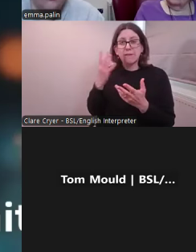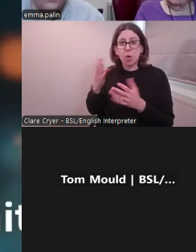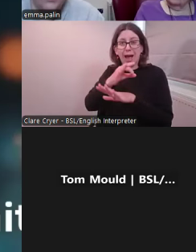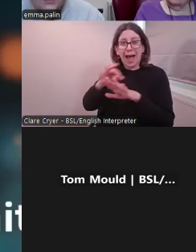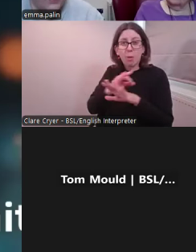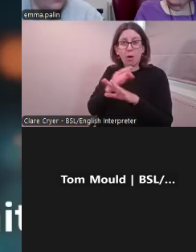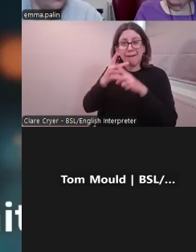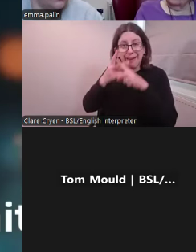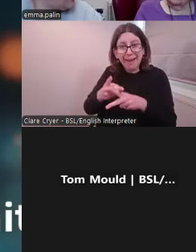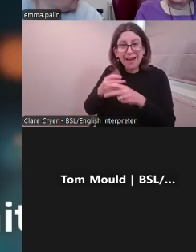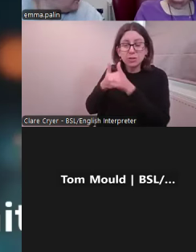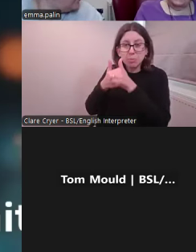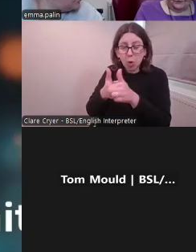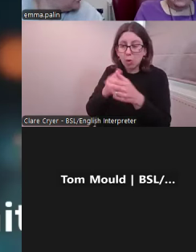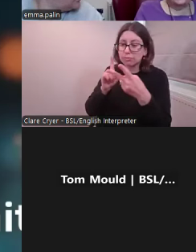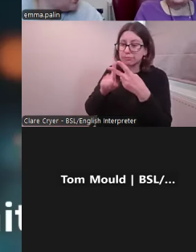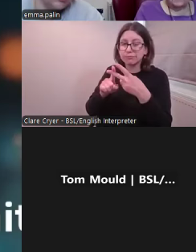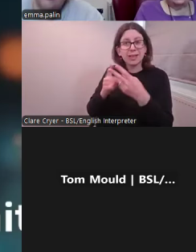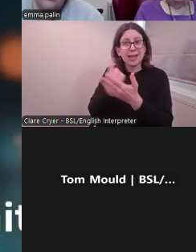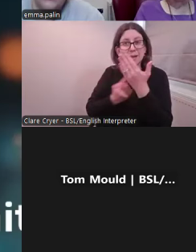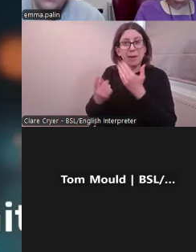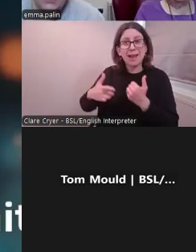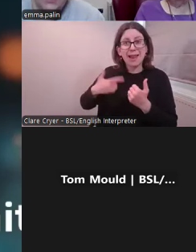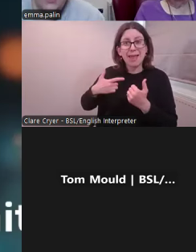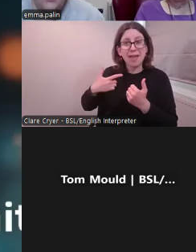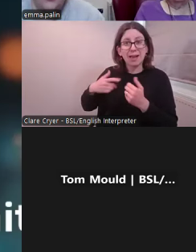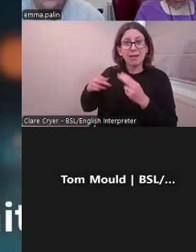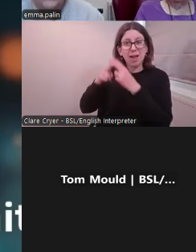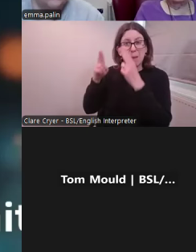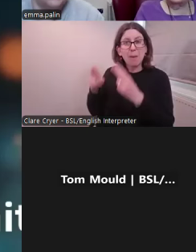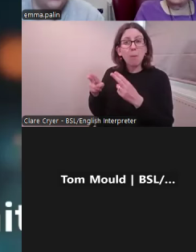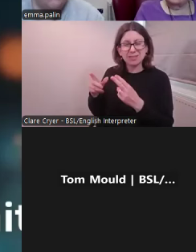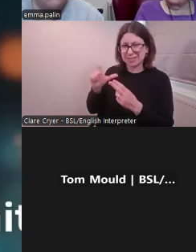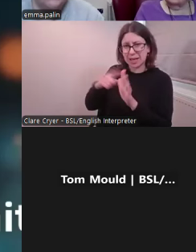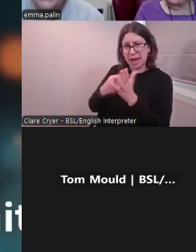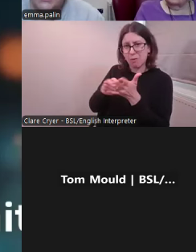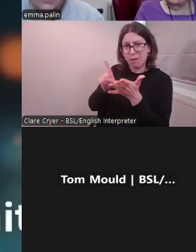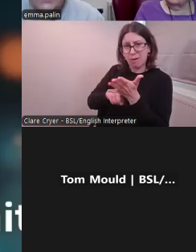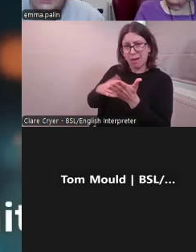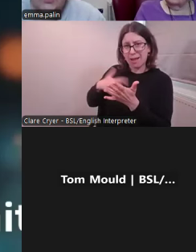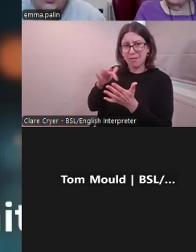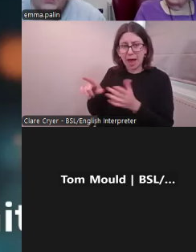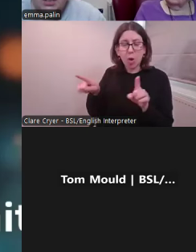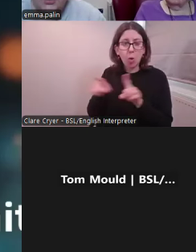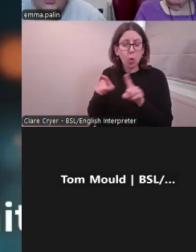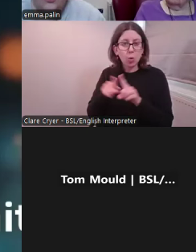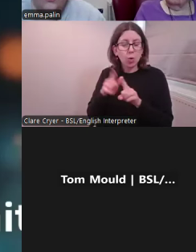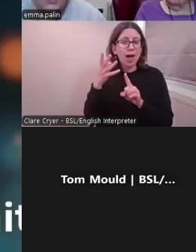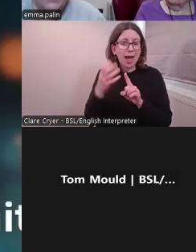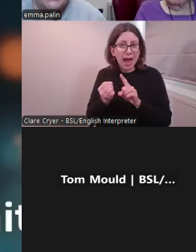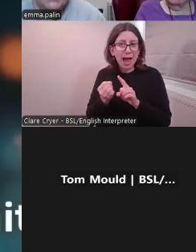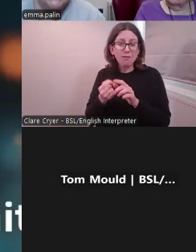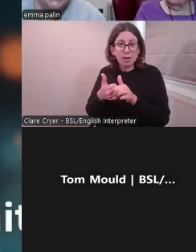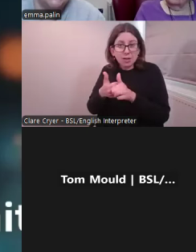We have independent living apartments, which Carol lives in. We also have a domiciliary team called Belong at